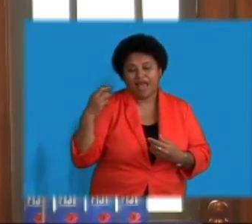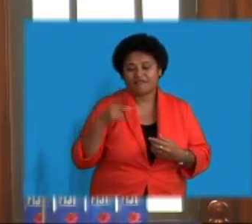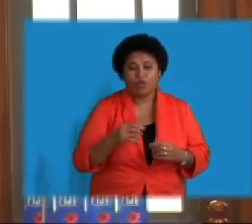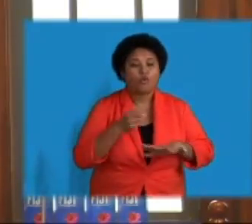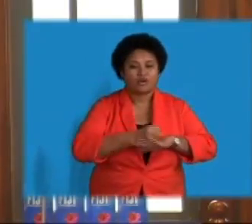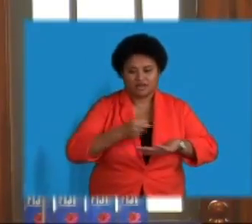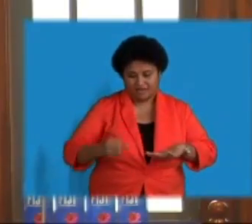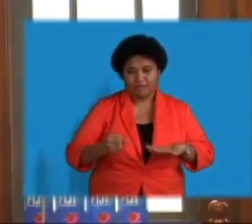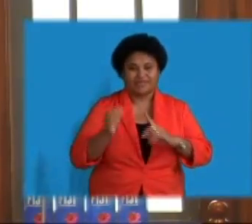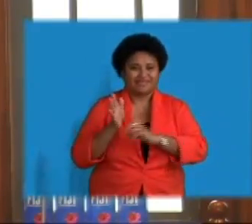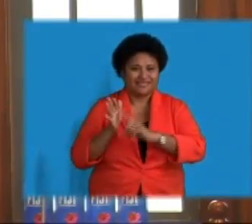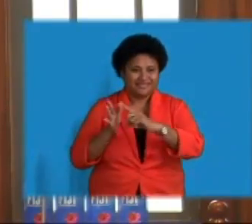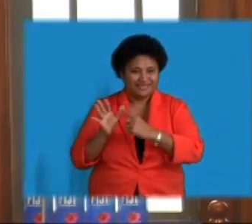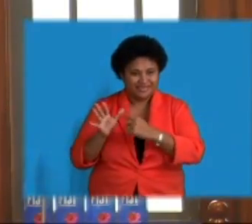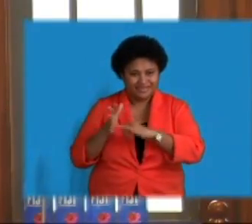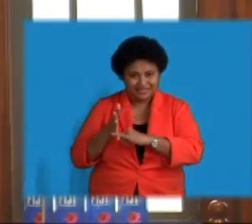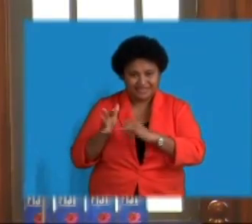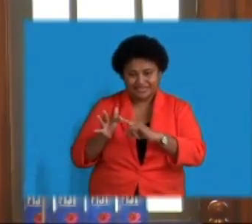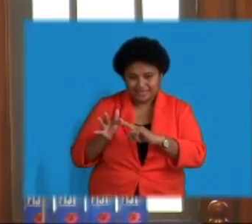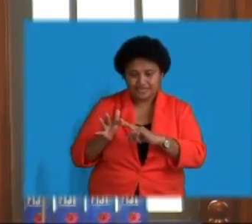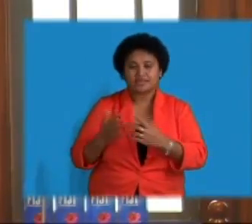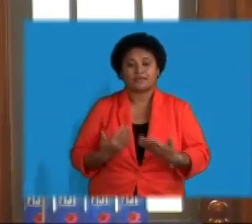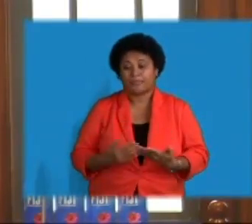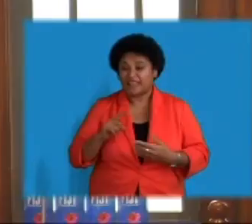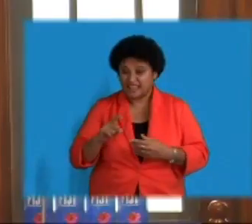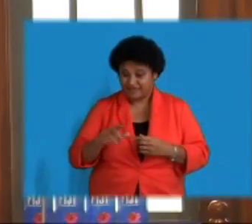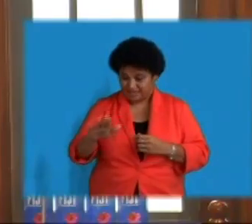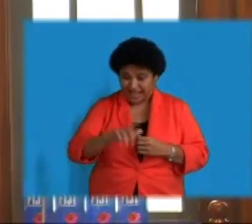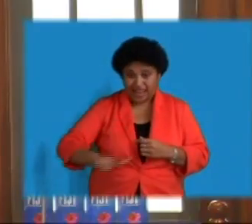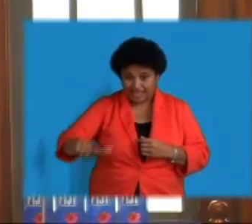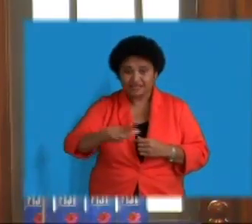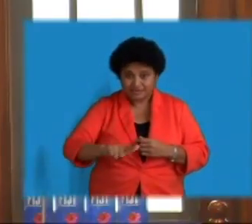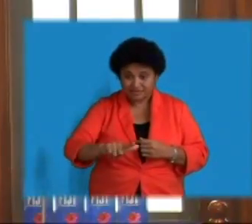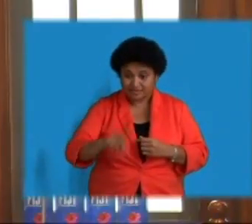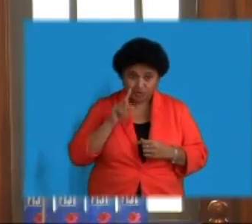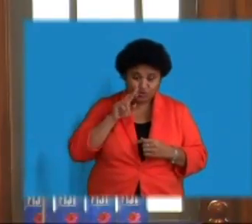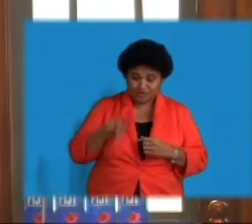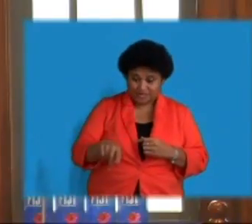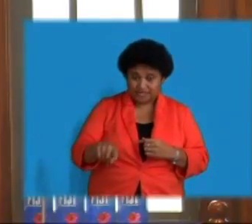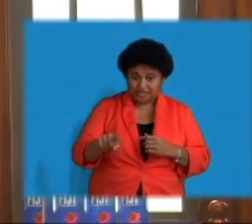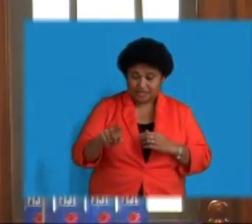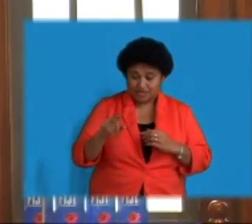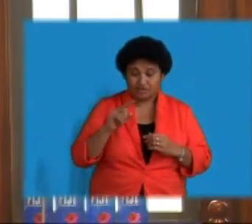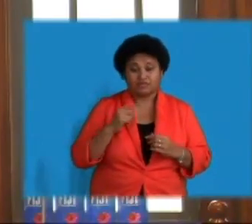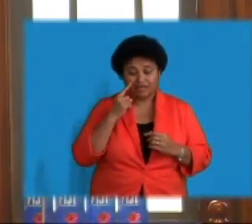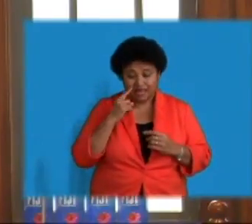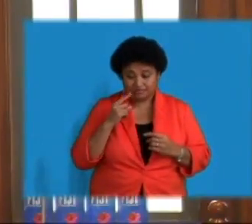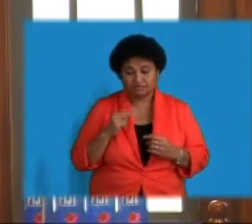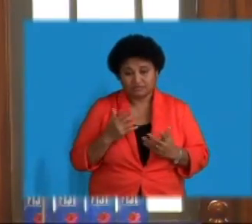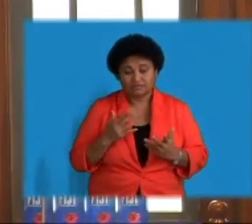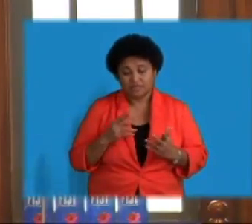lease. If the lot is identified and should be advertised, those that